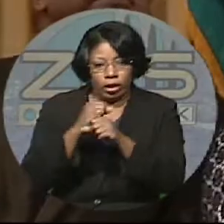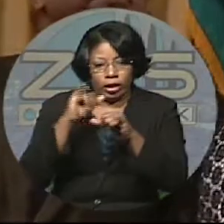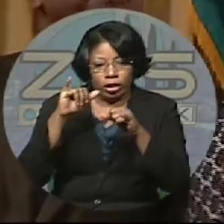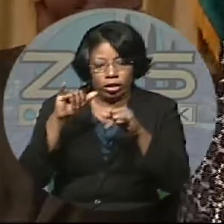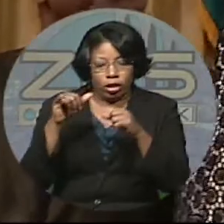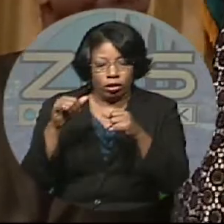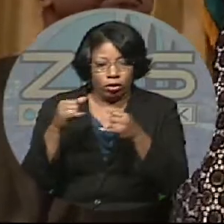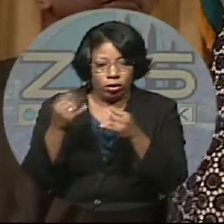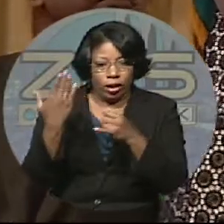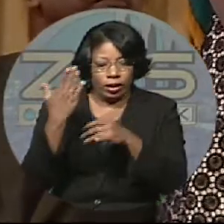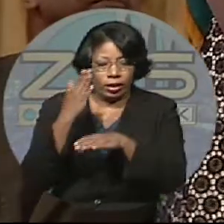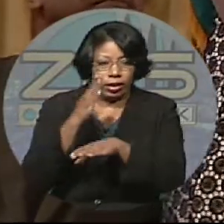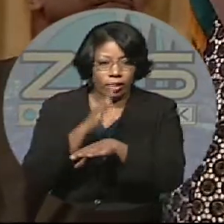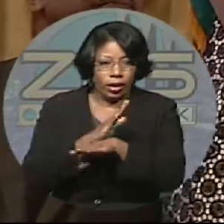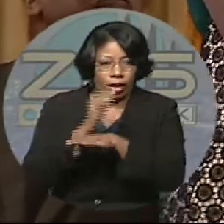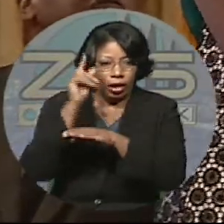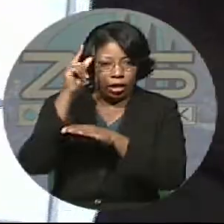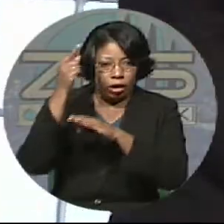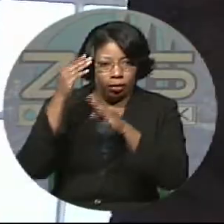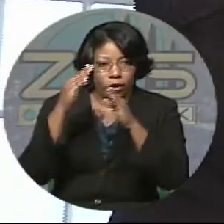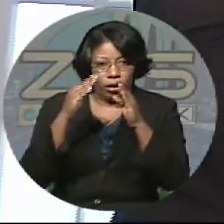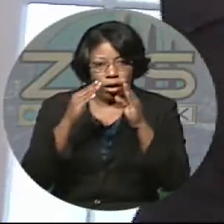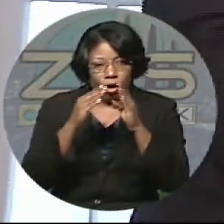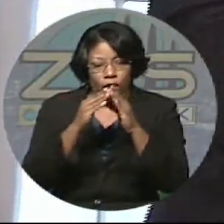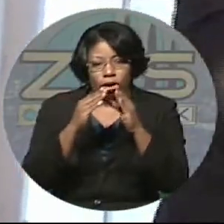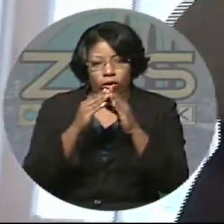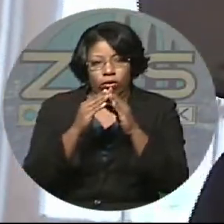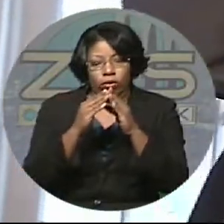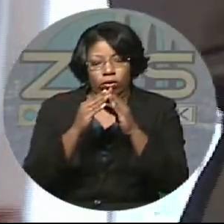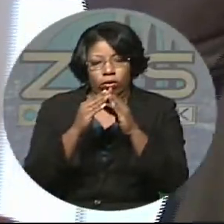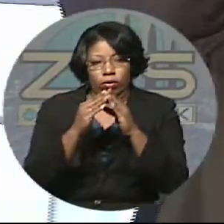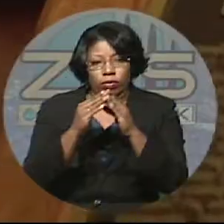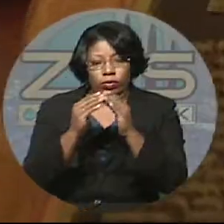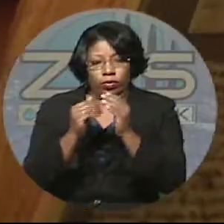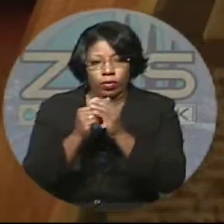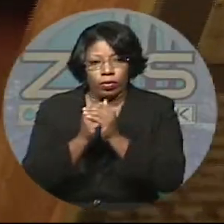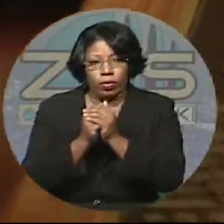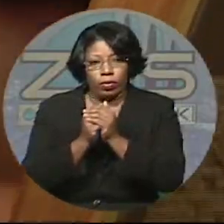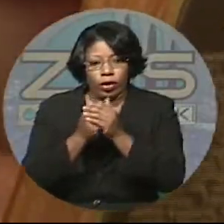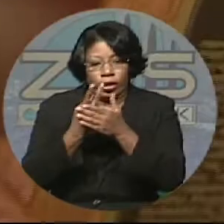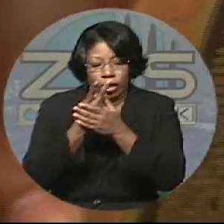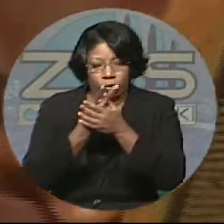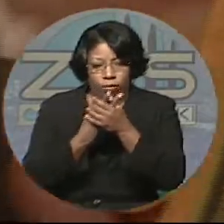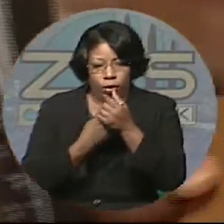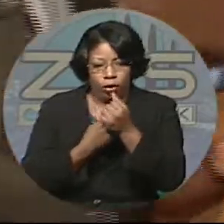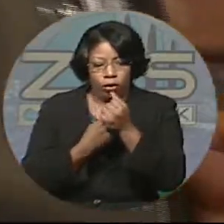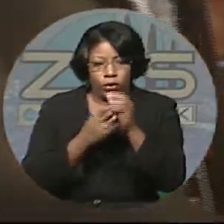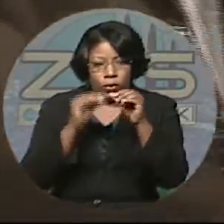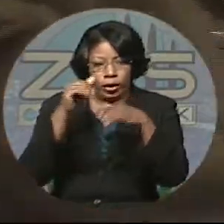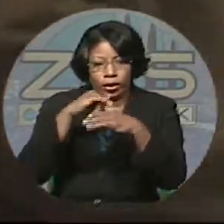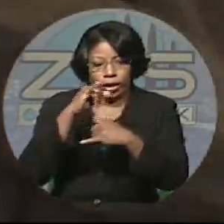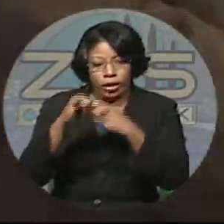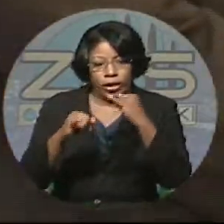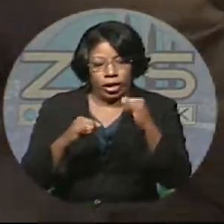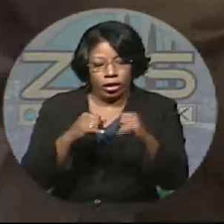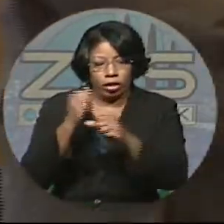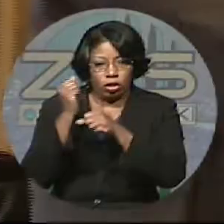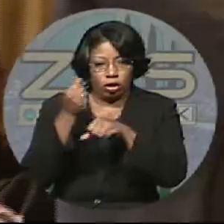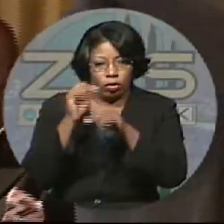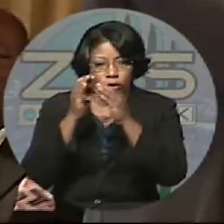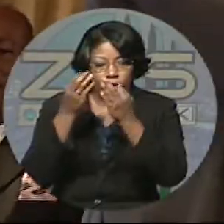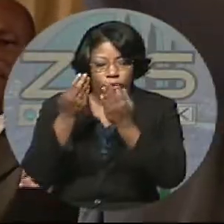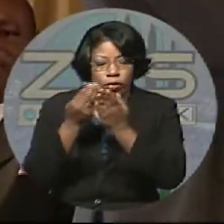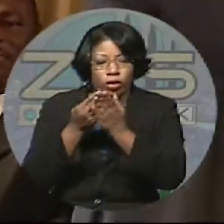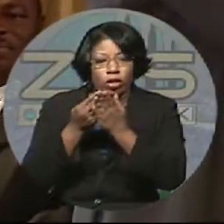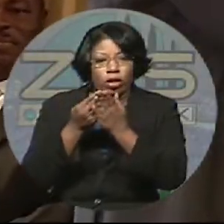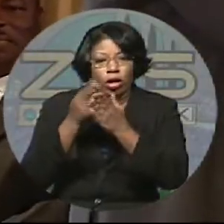just due last night at Government House. Romel Fish Knowles and Aurea Wood Knowles were both inducted into the International Softball Federation's Hall